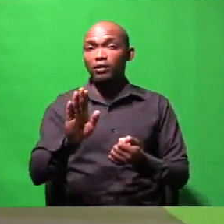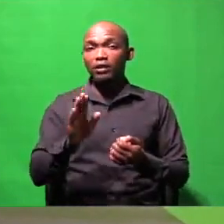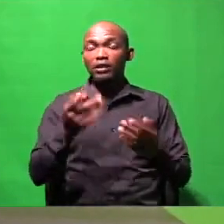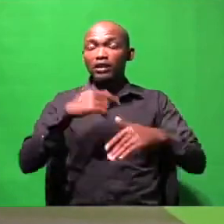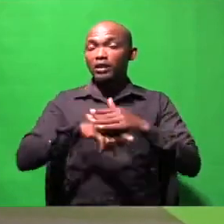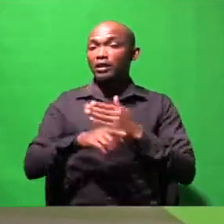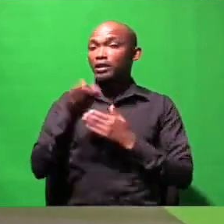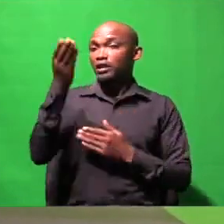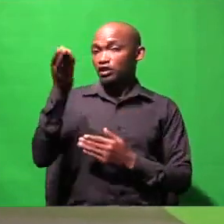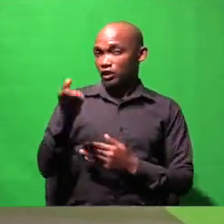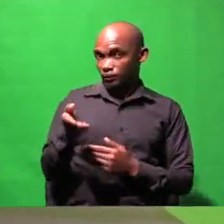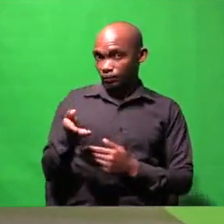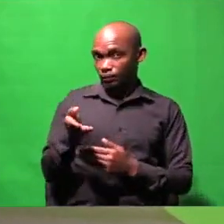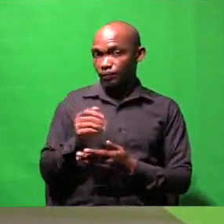postulates.